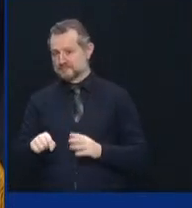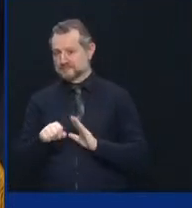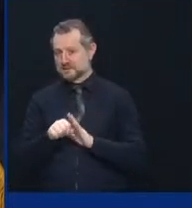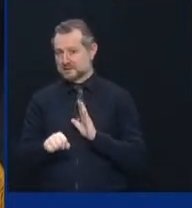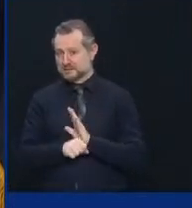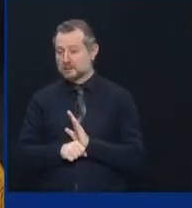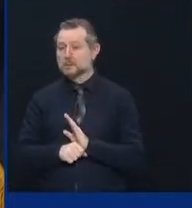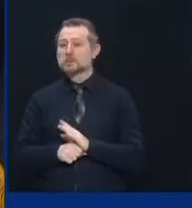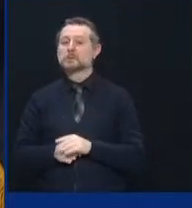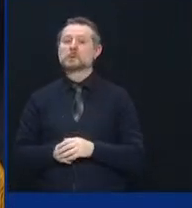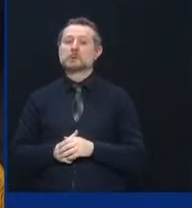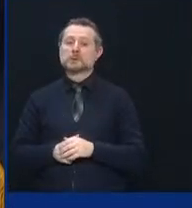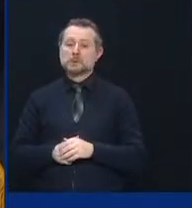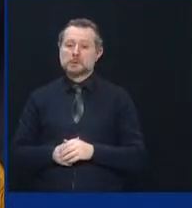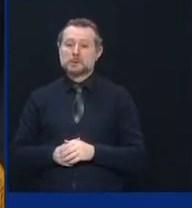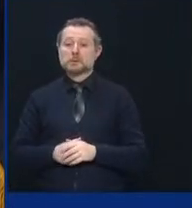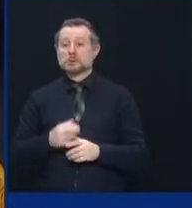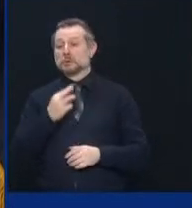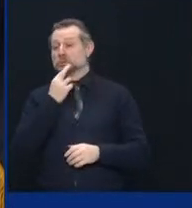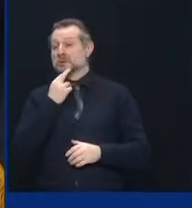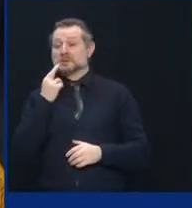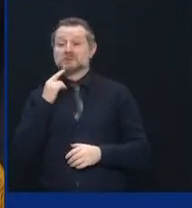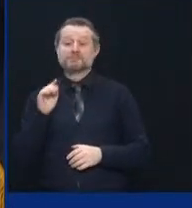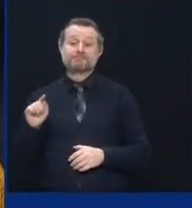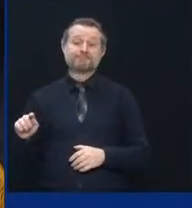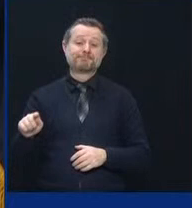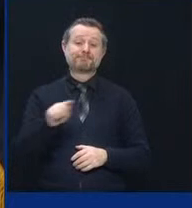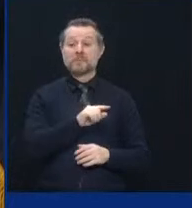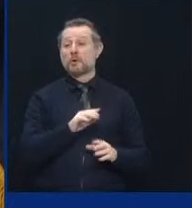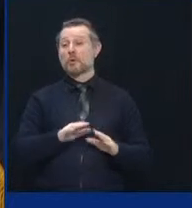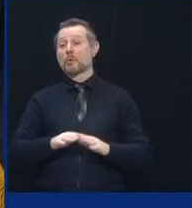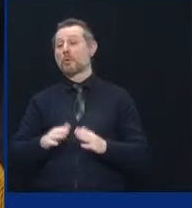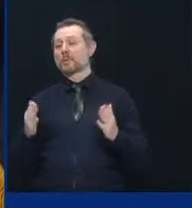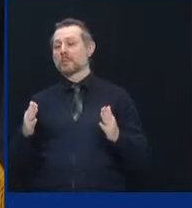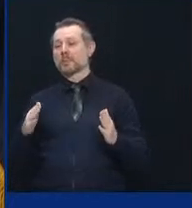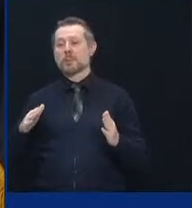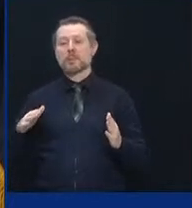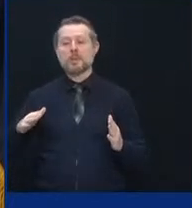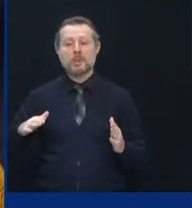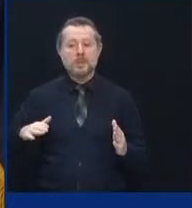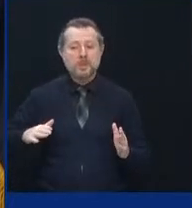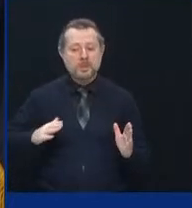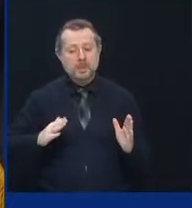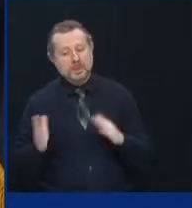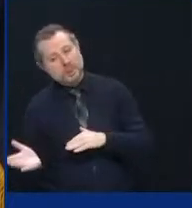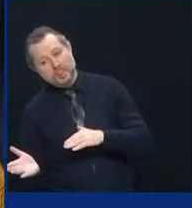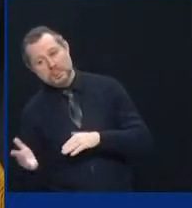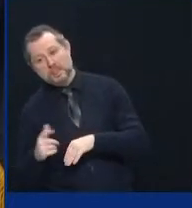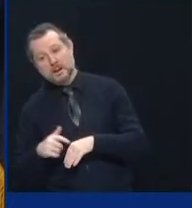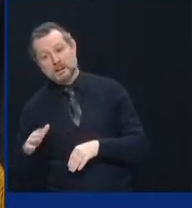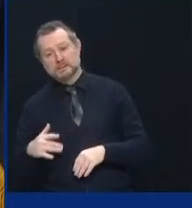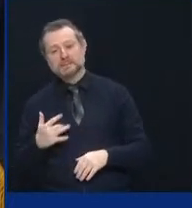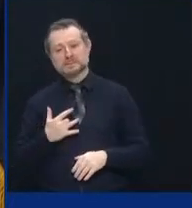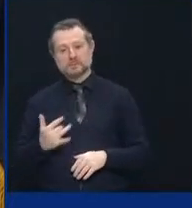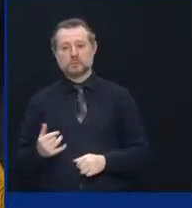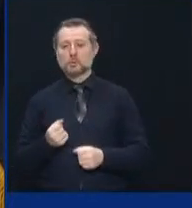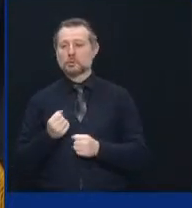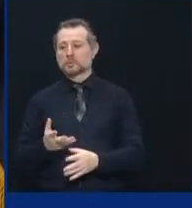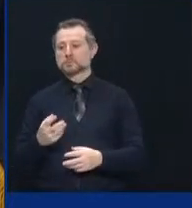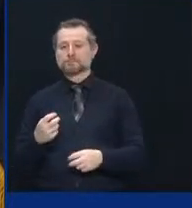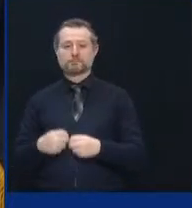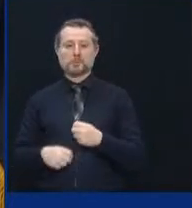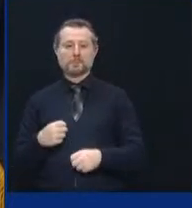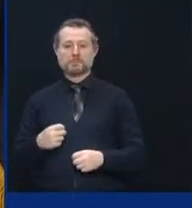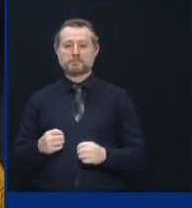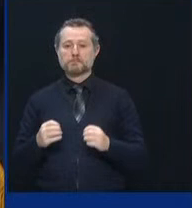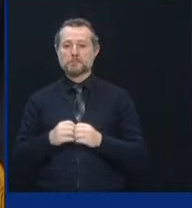keep the restaurants open late, that tends to be more problematic. There tends to be more crowding. There tends to